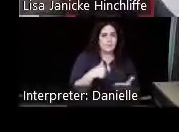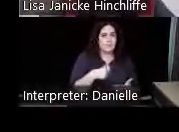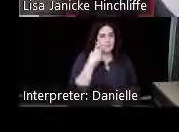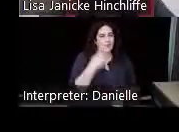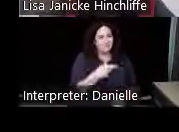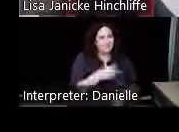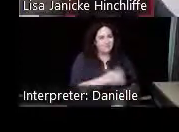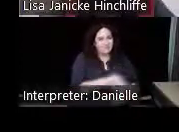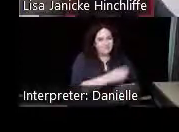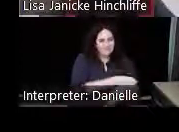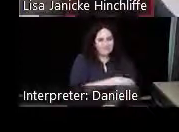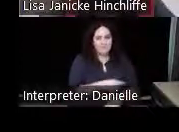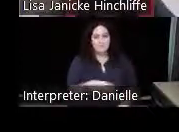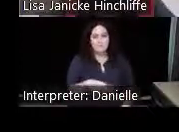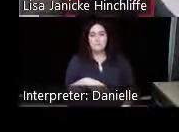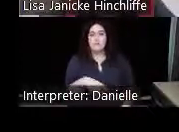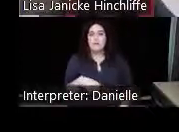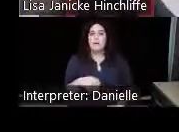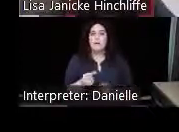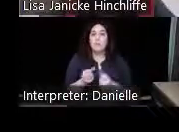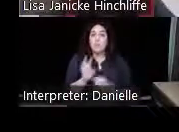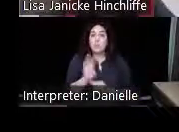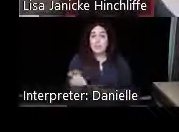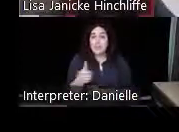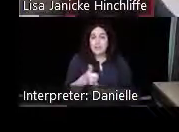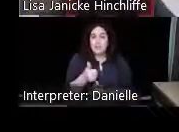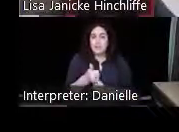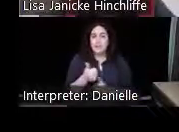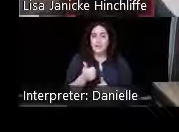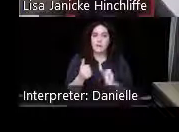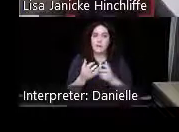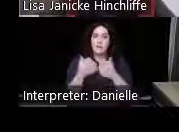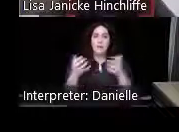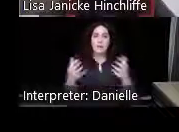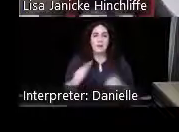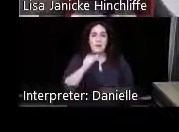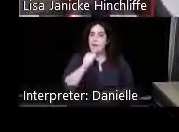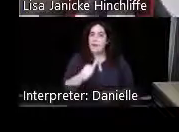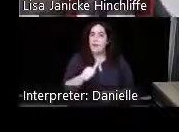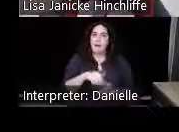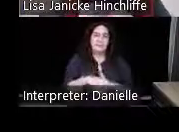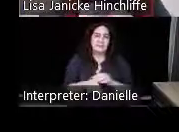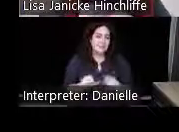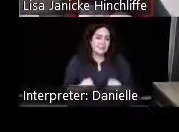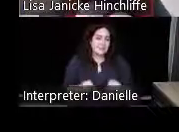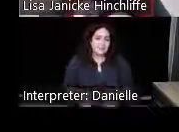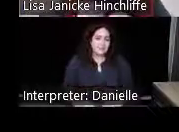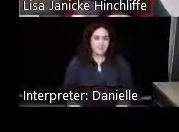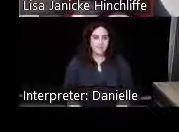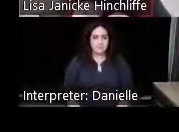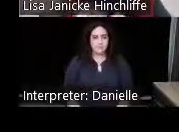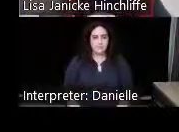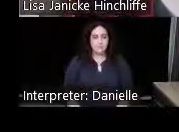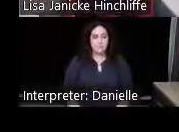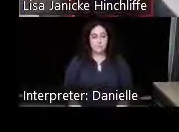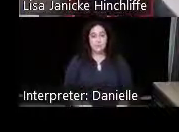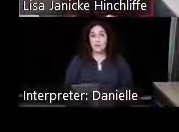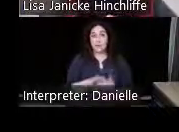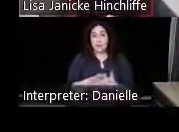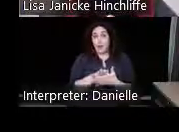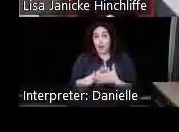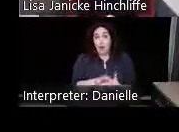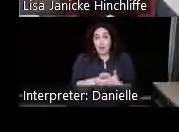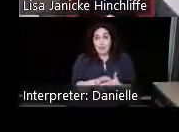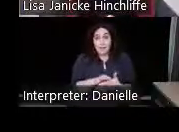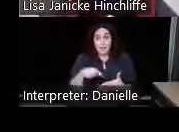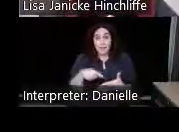of inaccessible features on the websites themselves. Most web content tested can